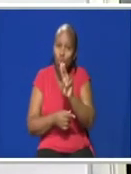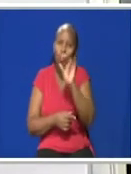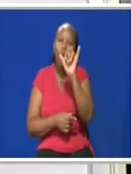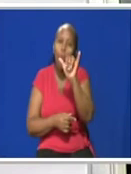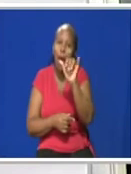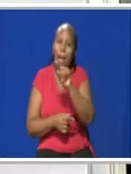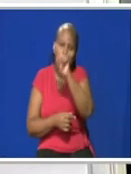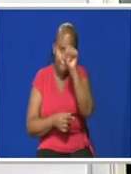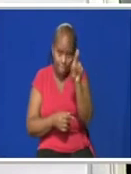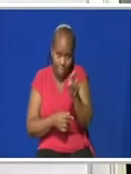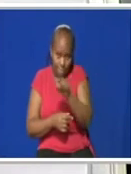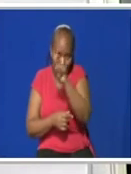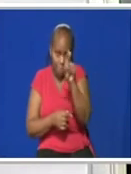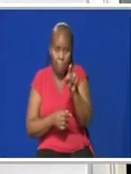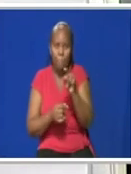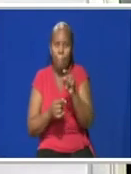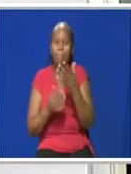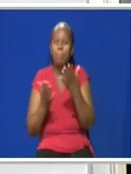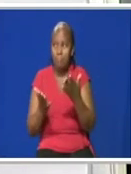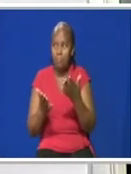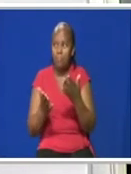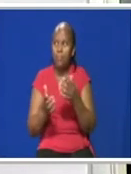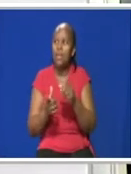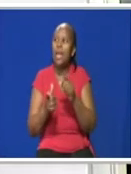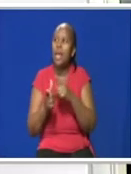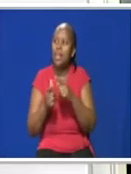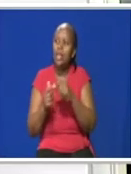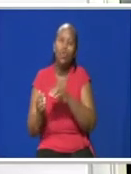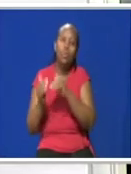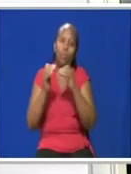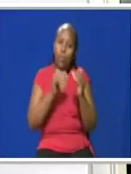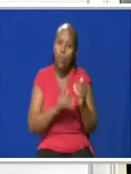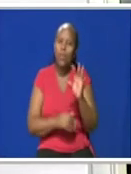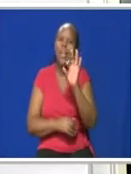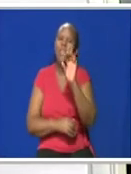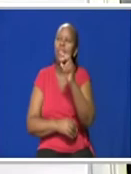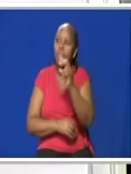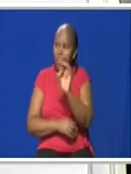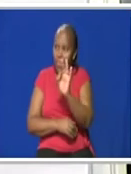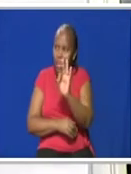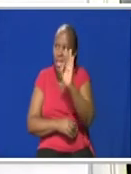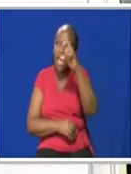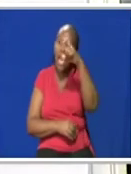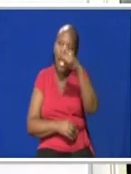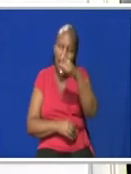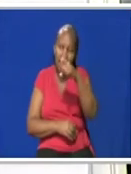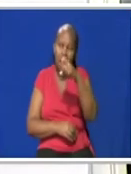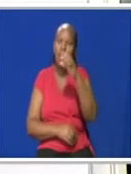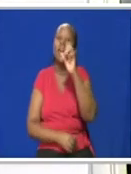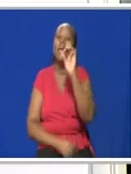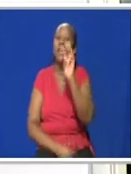2y and the sign before it, which was a plus. This one as well, and this one as